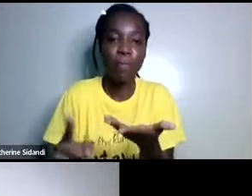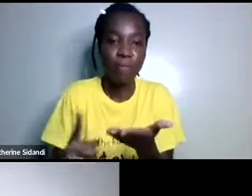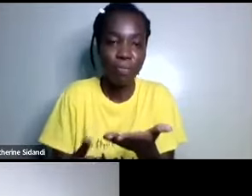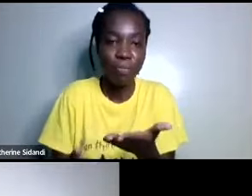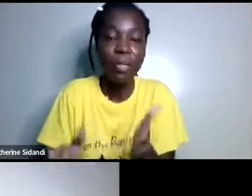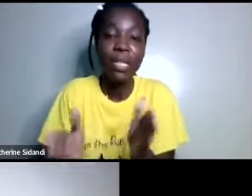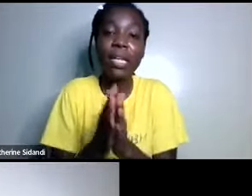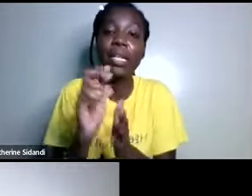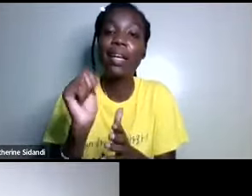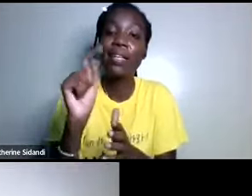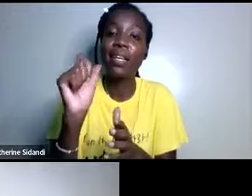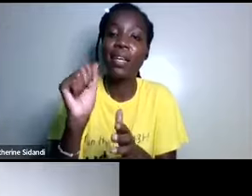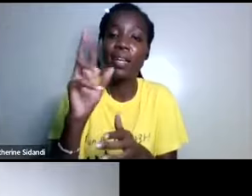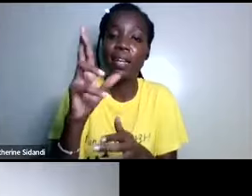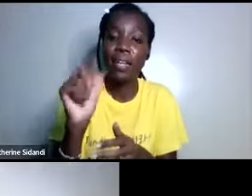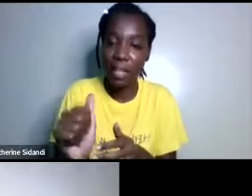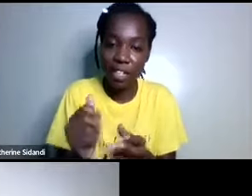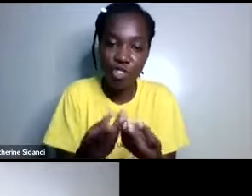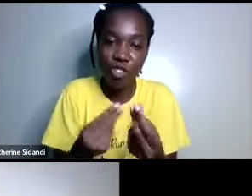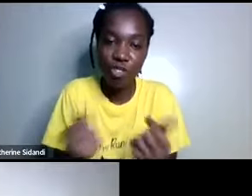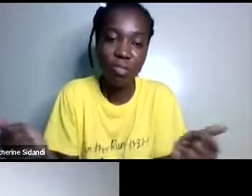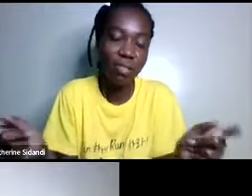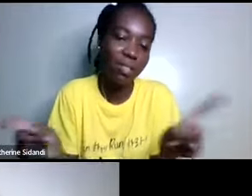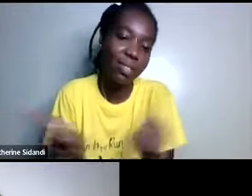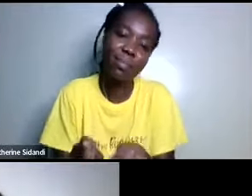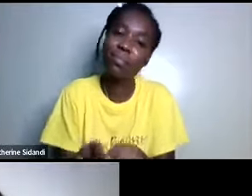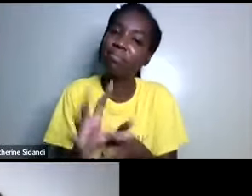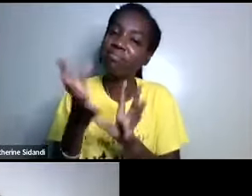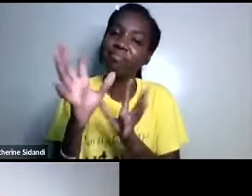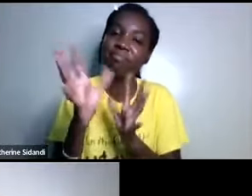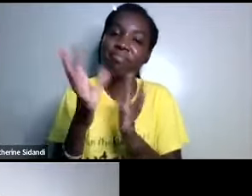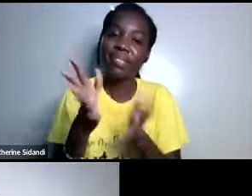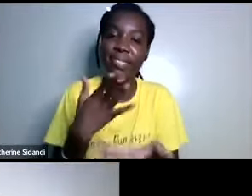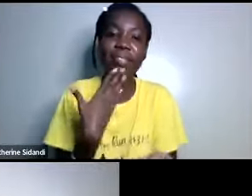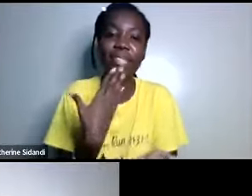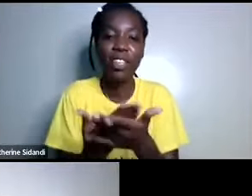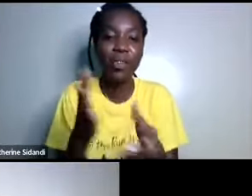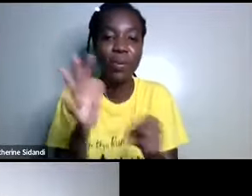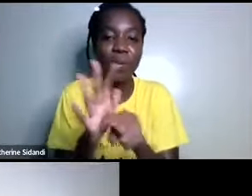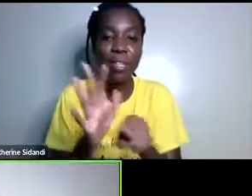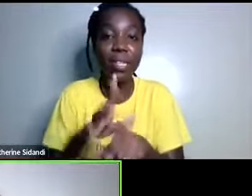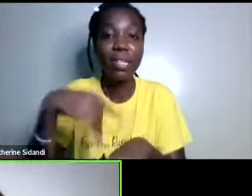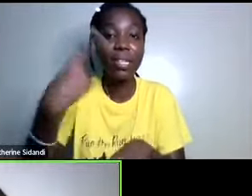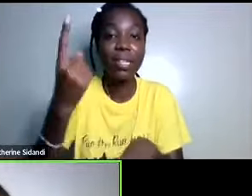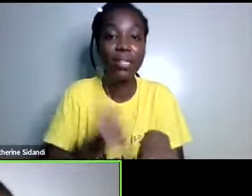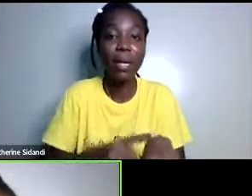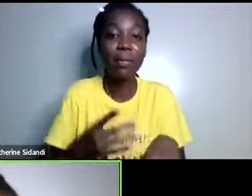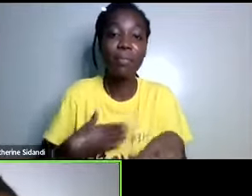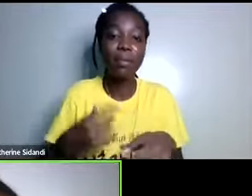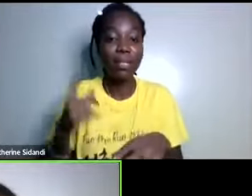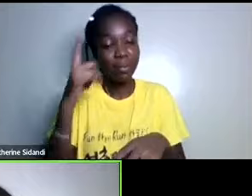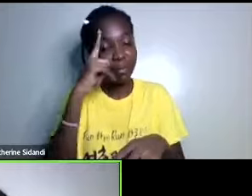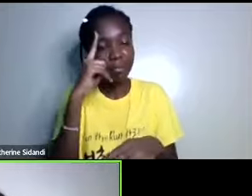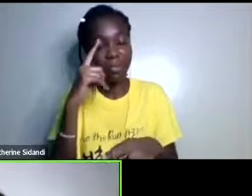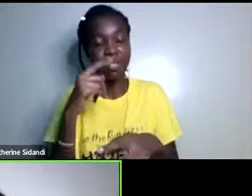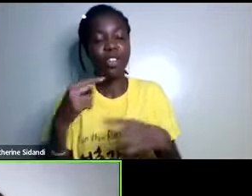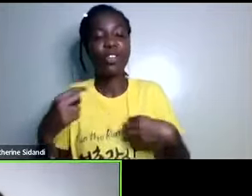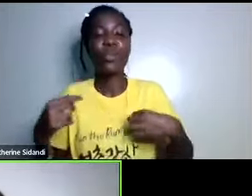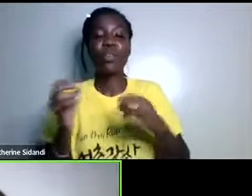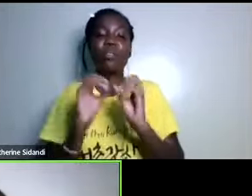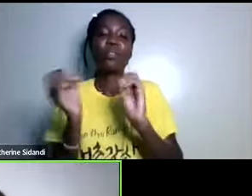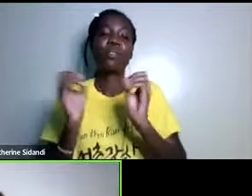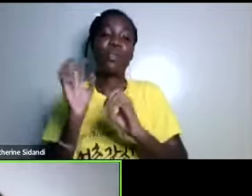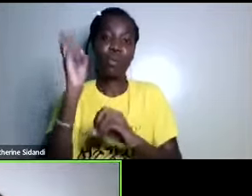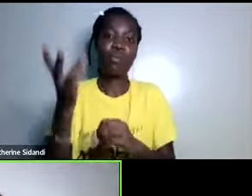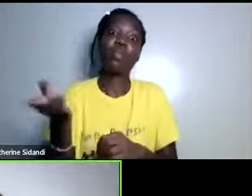always, Hongera, thank you very much. Next time I won't be in pajamas, so I'll come on screen. No worries, no worries. Thank you. I thought to